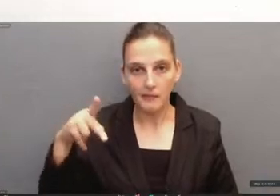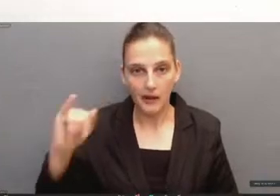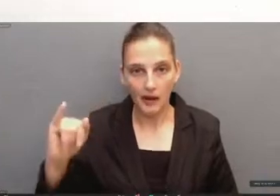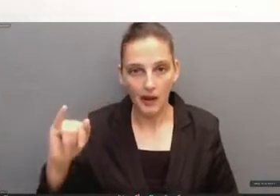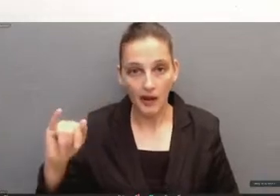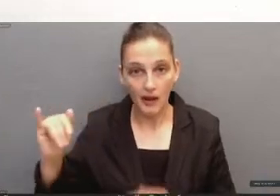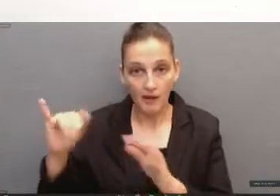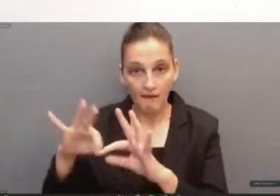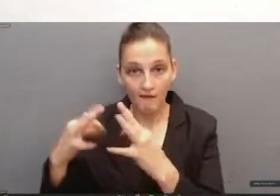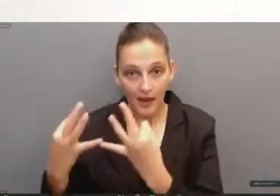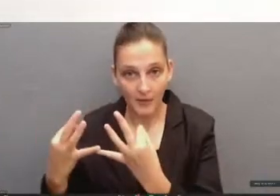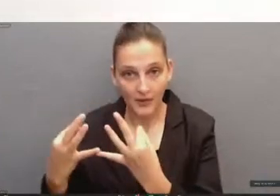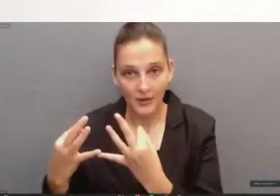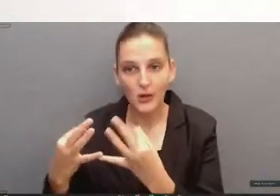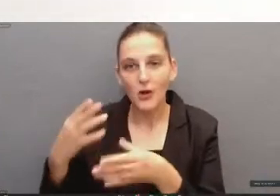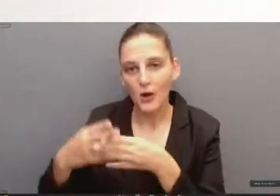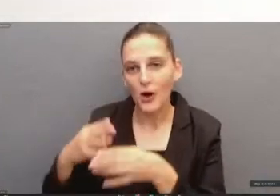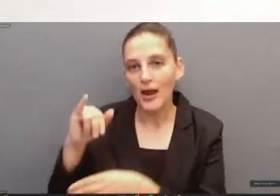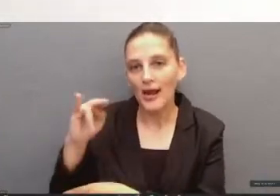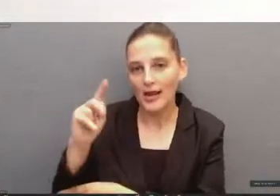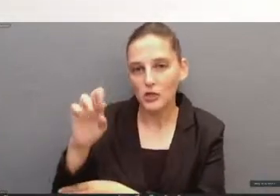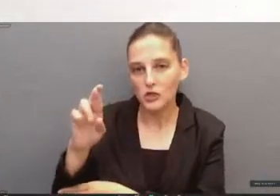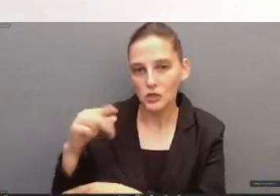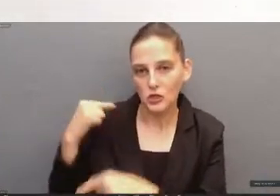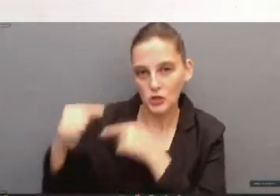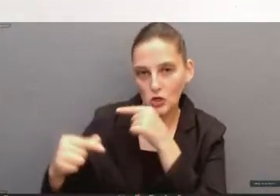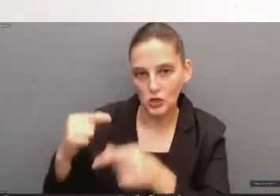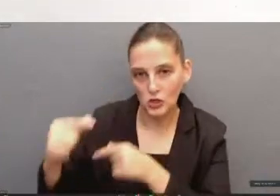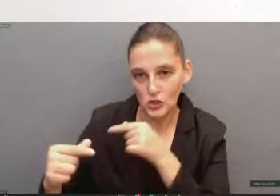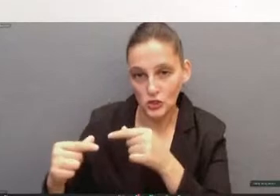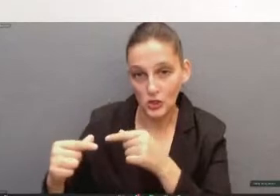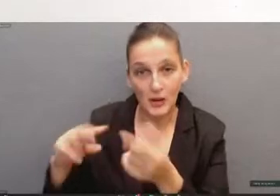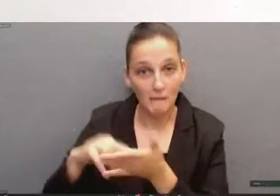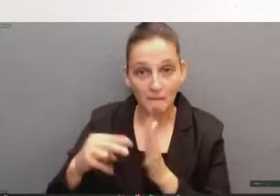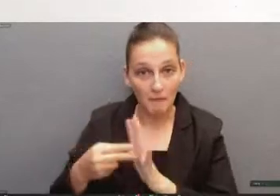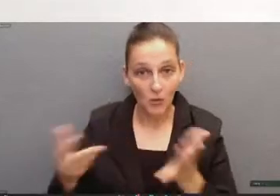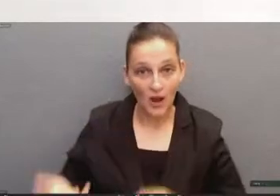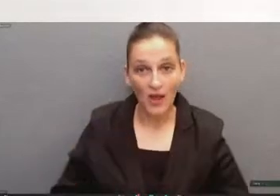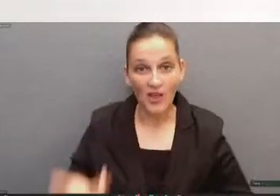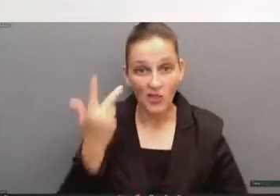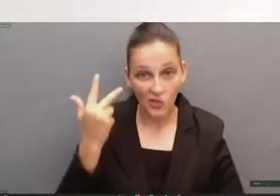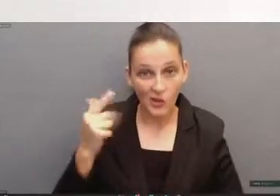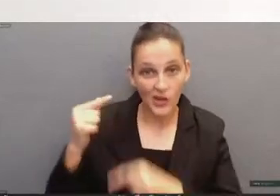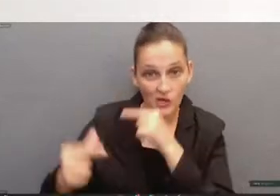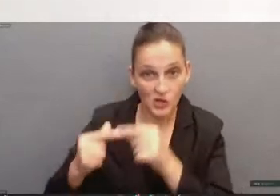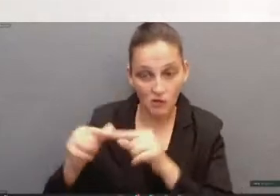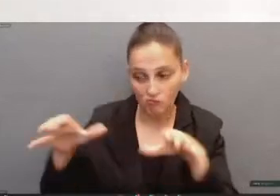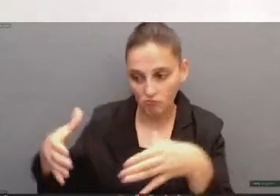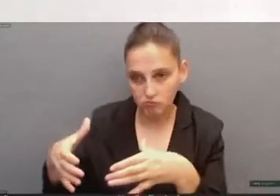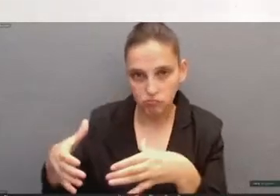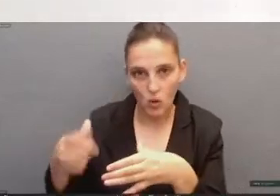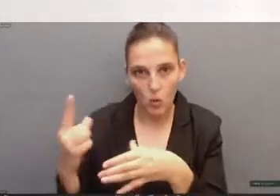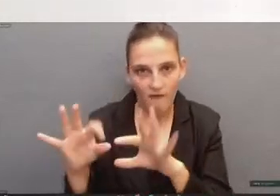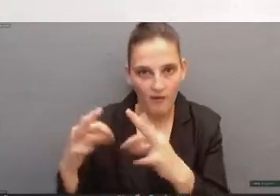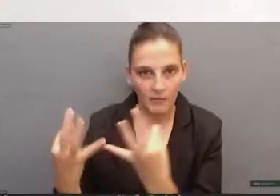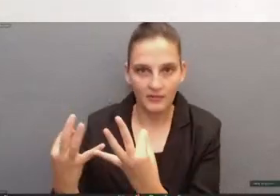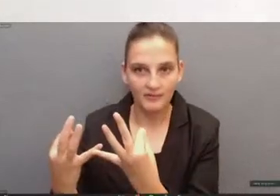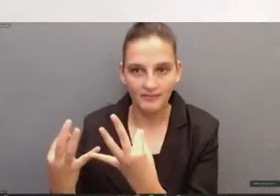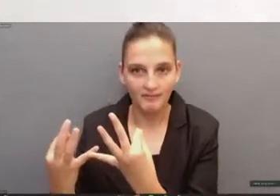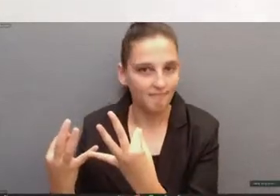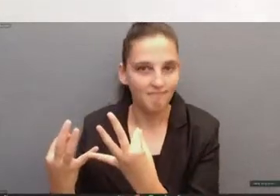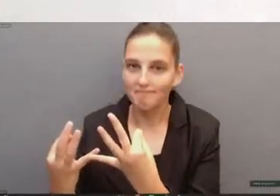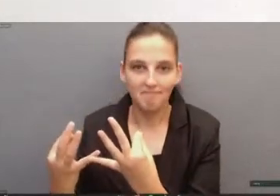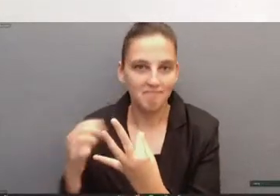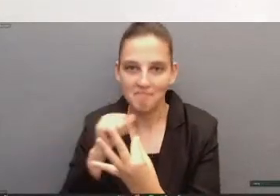are intergenerational, upwards to having 3 generations in one family, which is atypical of